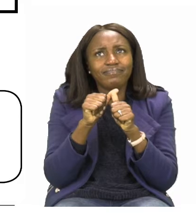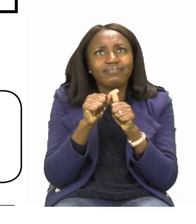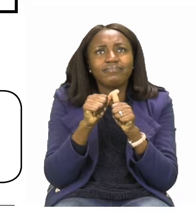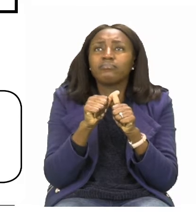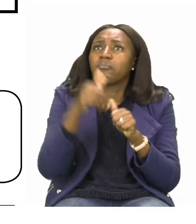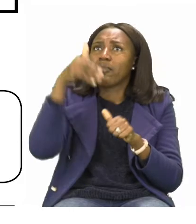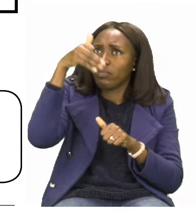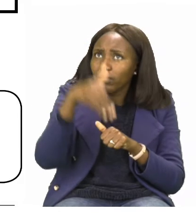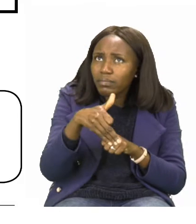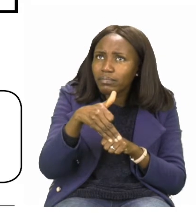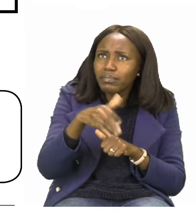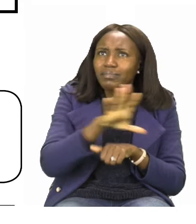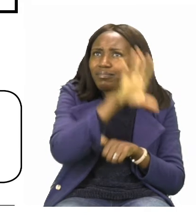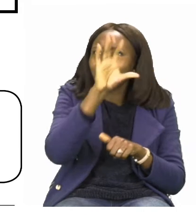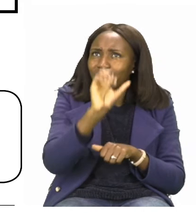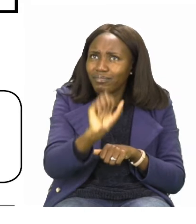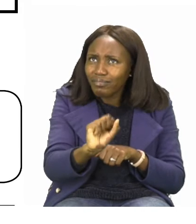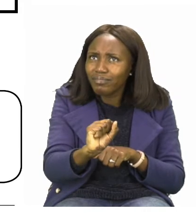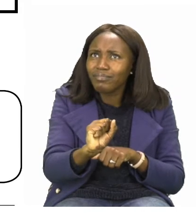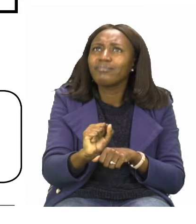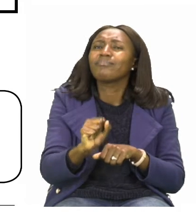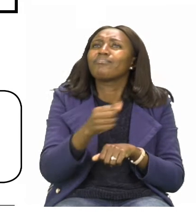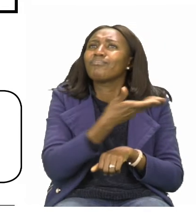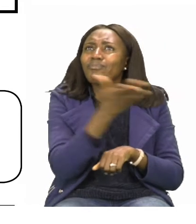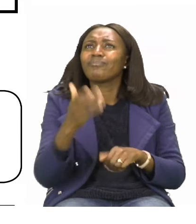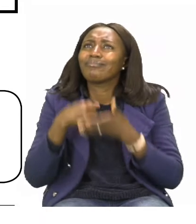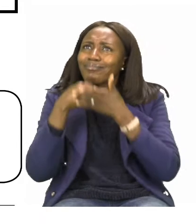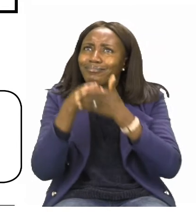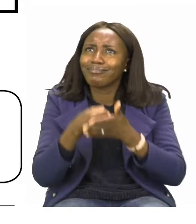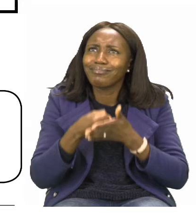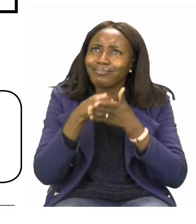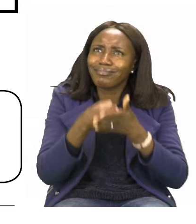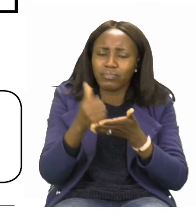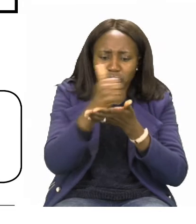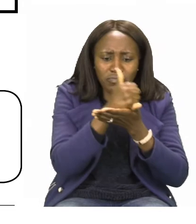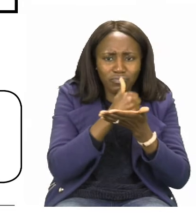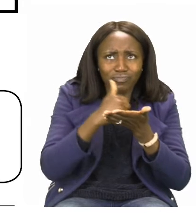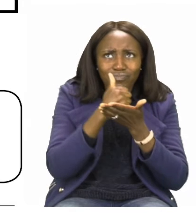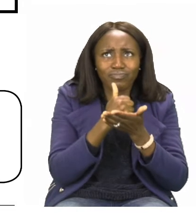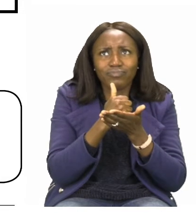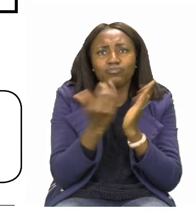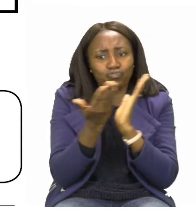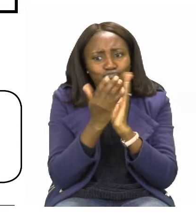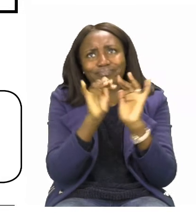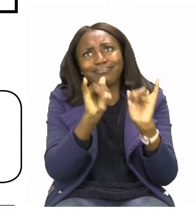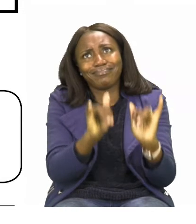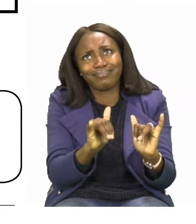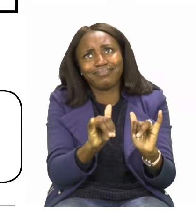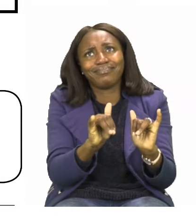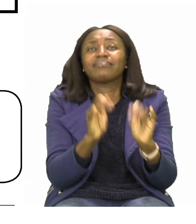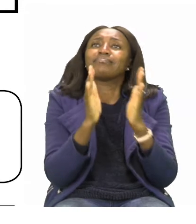Namibia and Africa, we try to make sure that we learn in a very clean environment. So tell